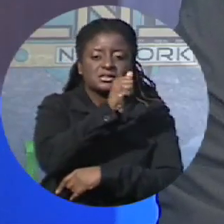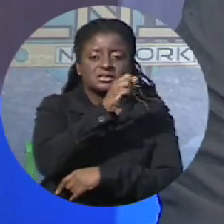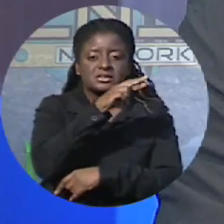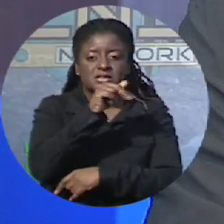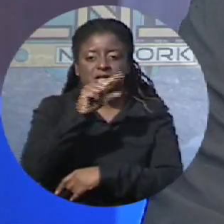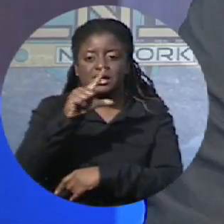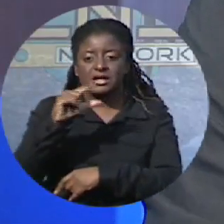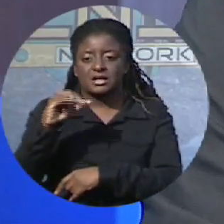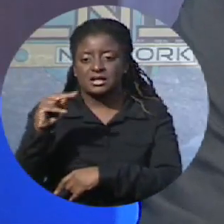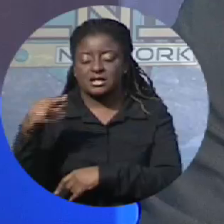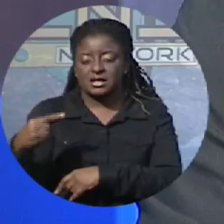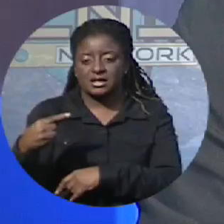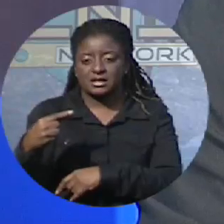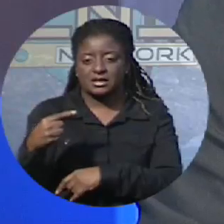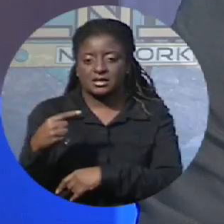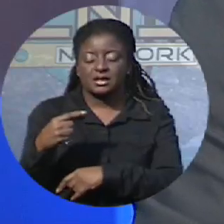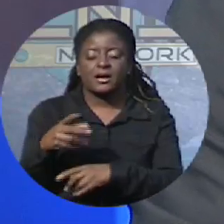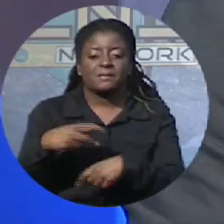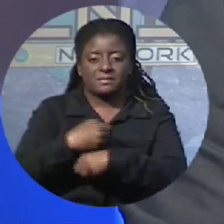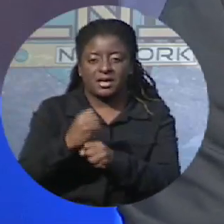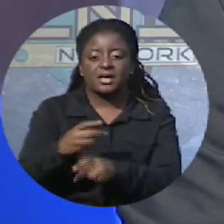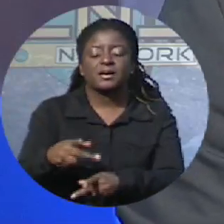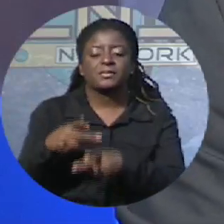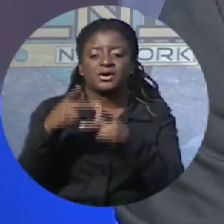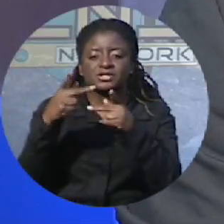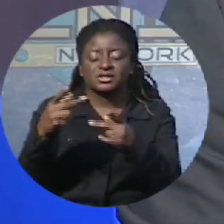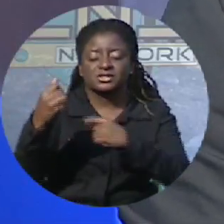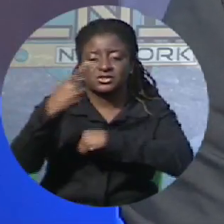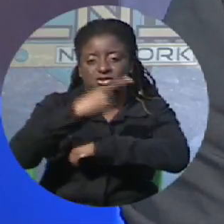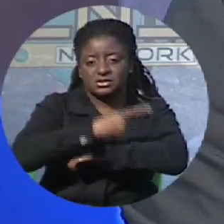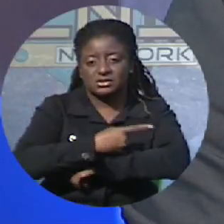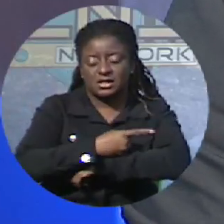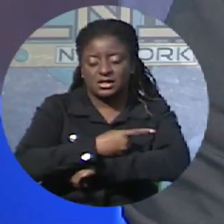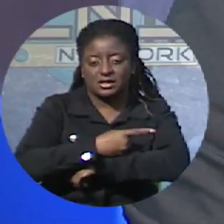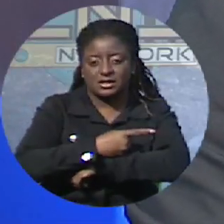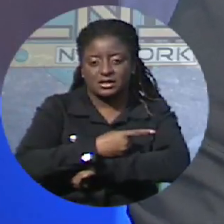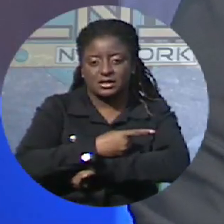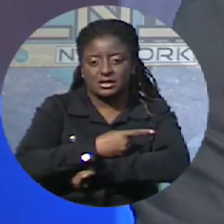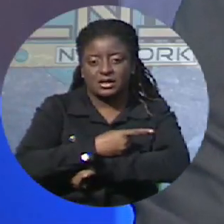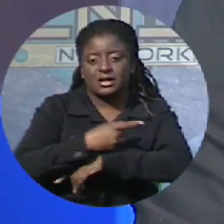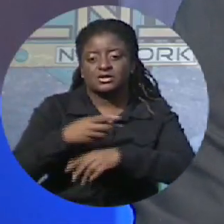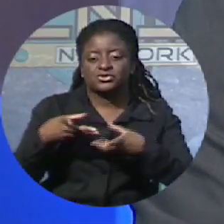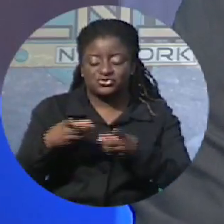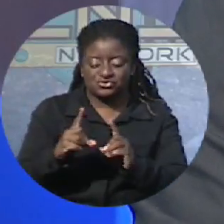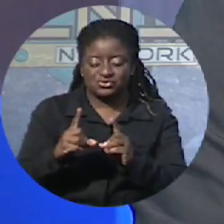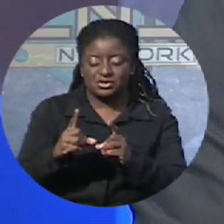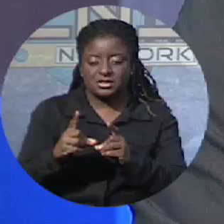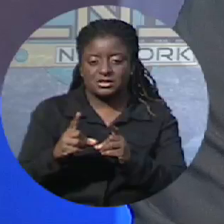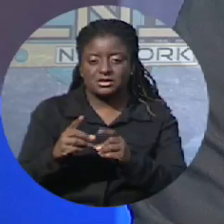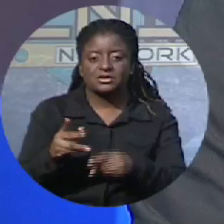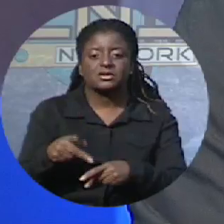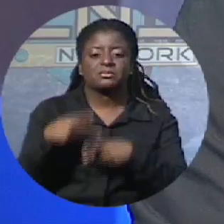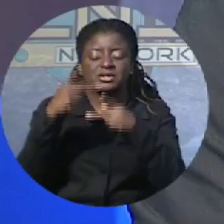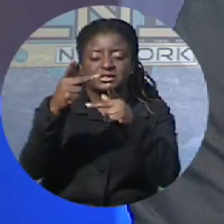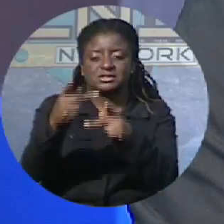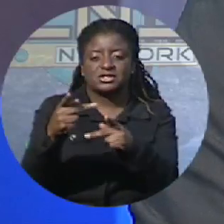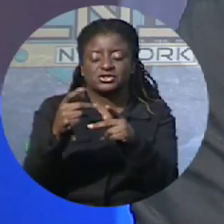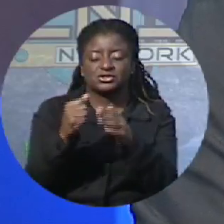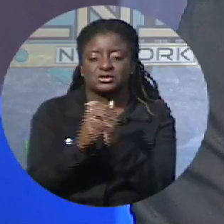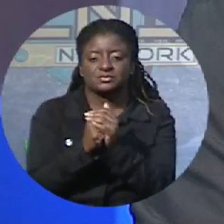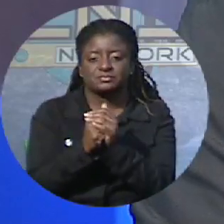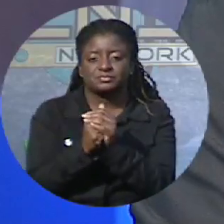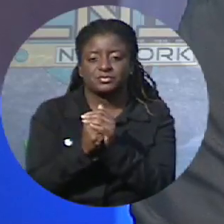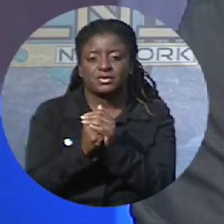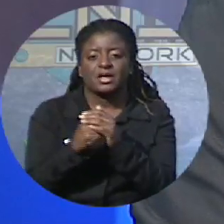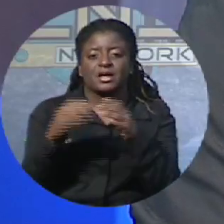Angliston Urban Renewal Office, which held an essay competition last November to honor the late father of the nation, Sir Clifford Darling. All of the top prizes